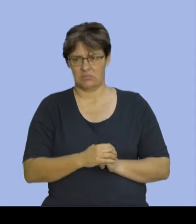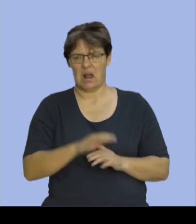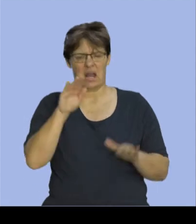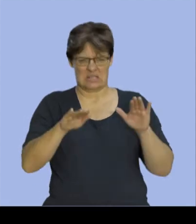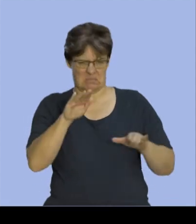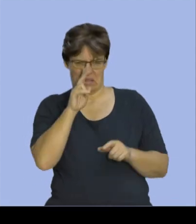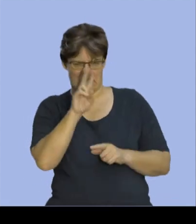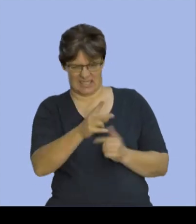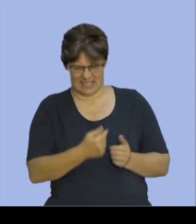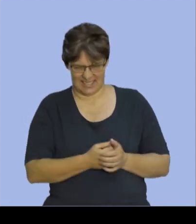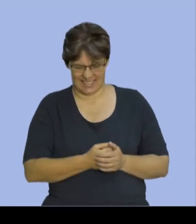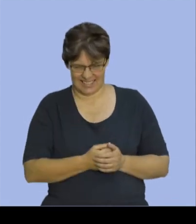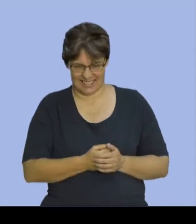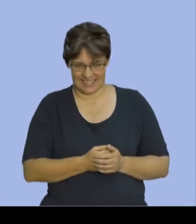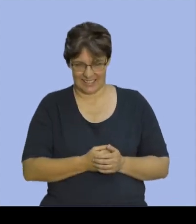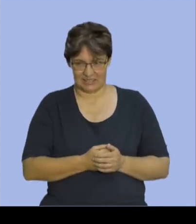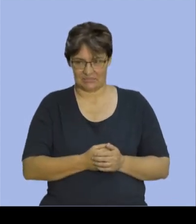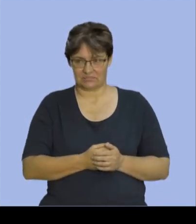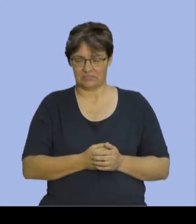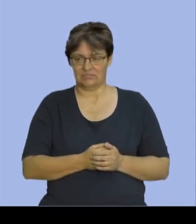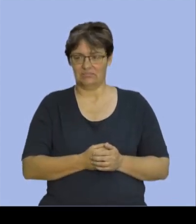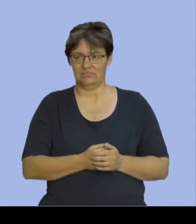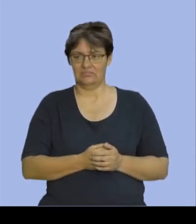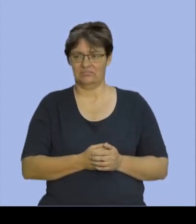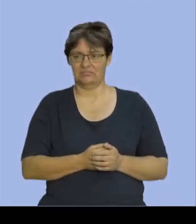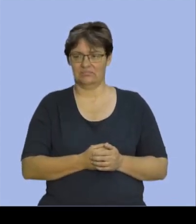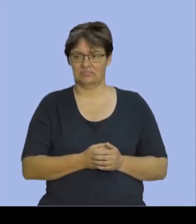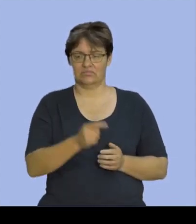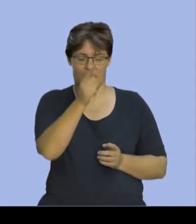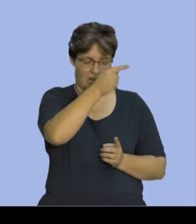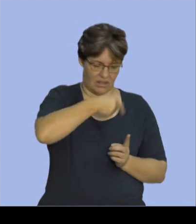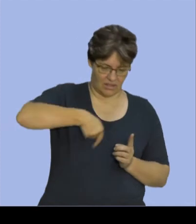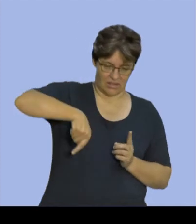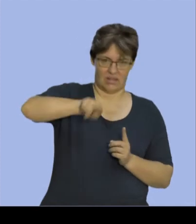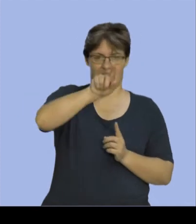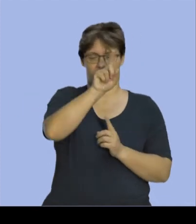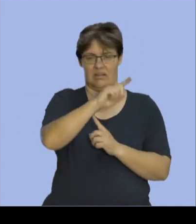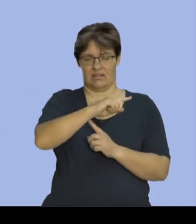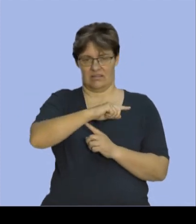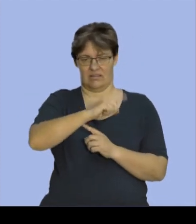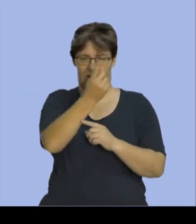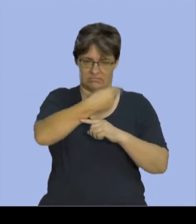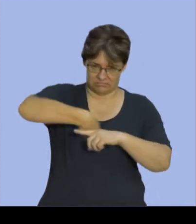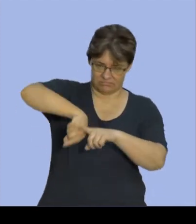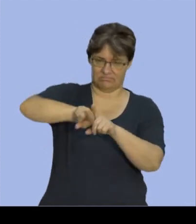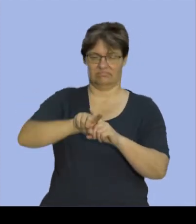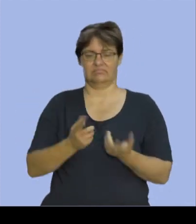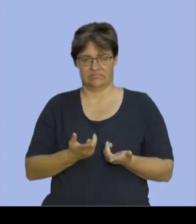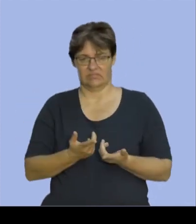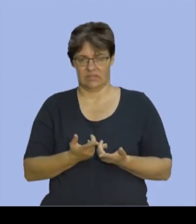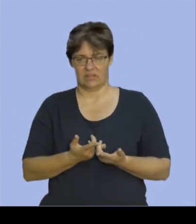degrees. So this is what we meant when we spoke about the concept of it reflecting, or